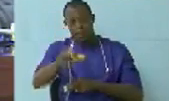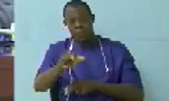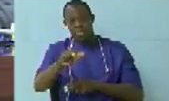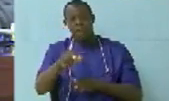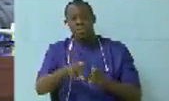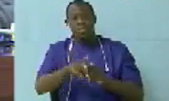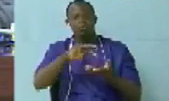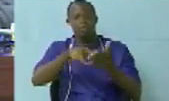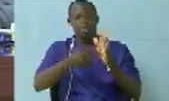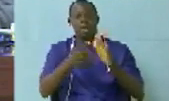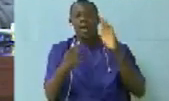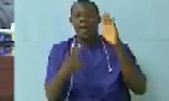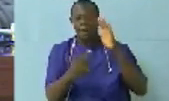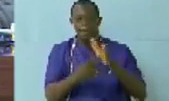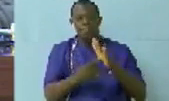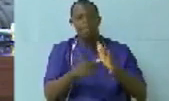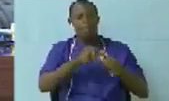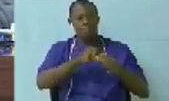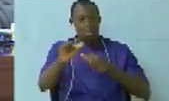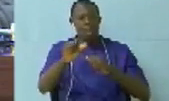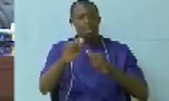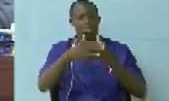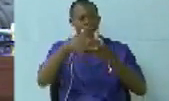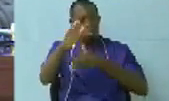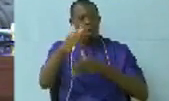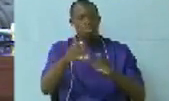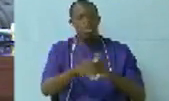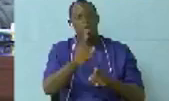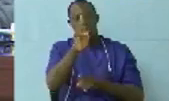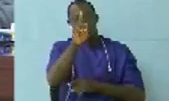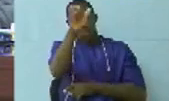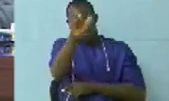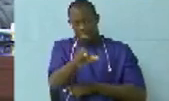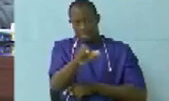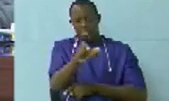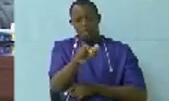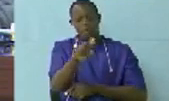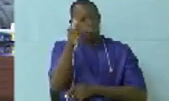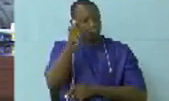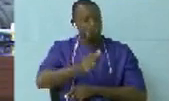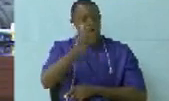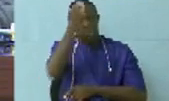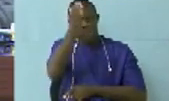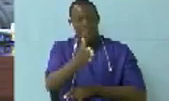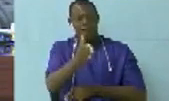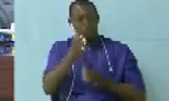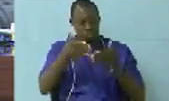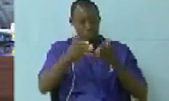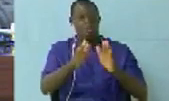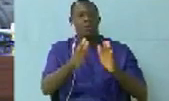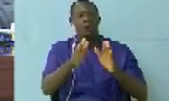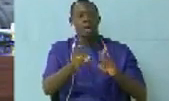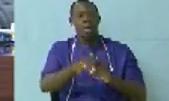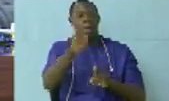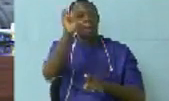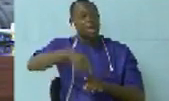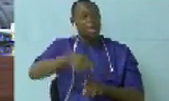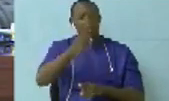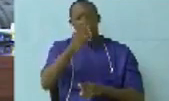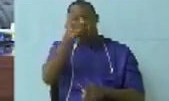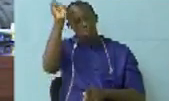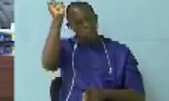it is important that one gets it right. that one is absolutely